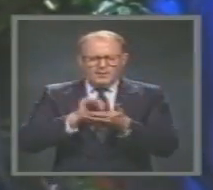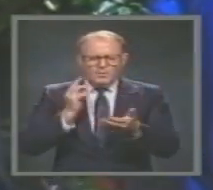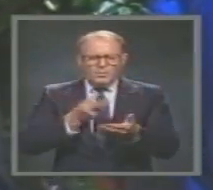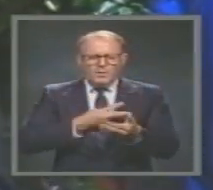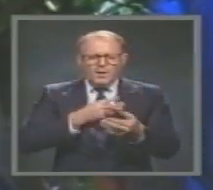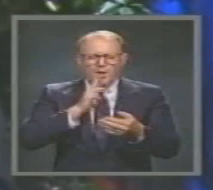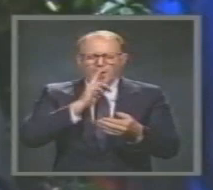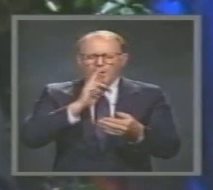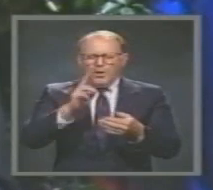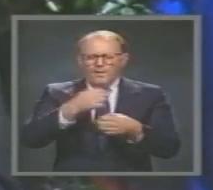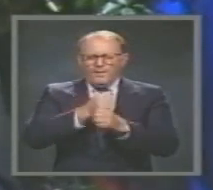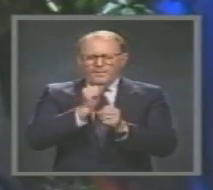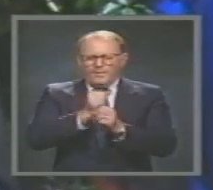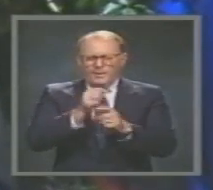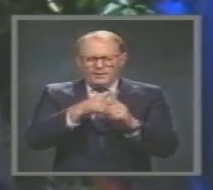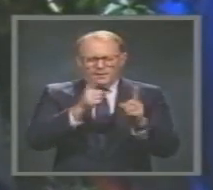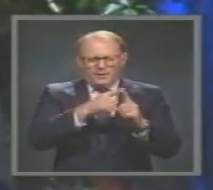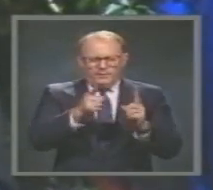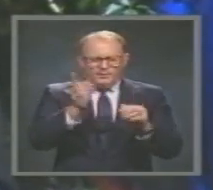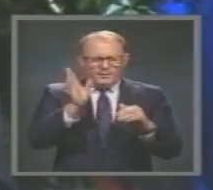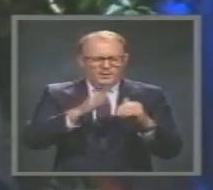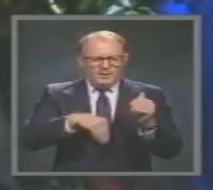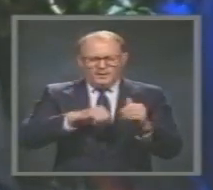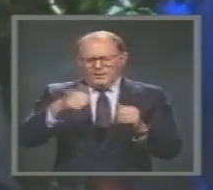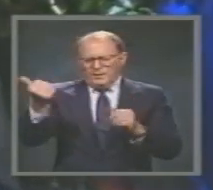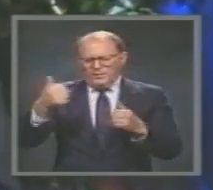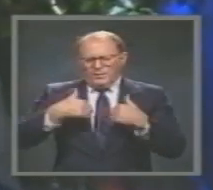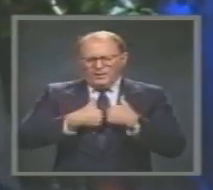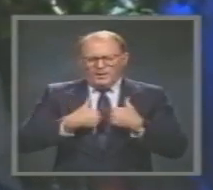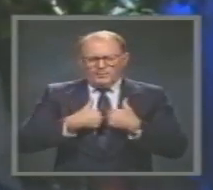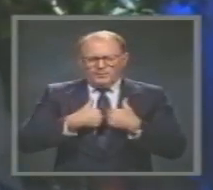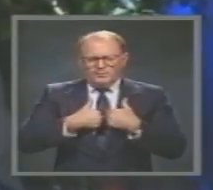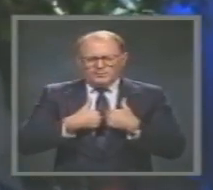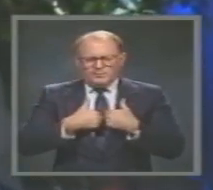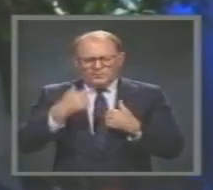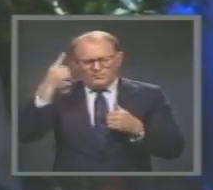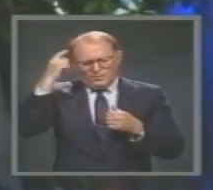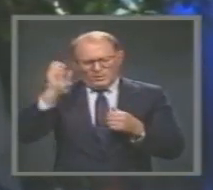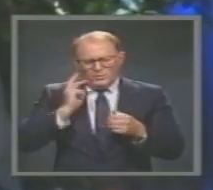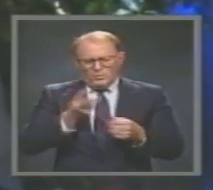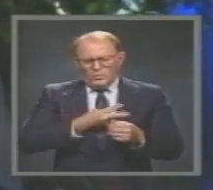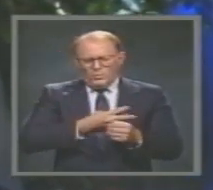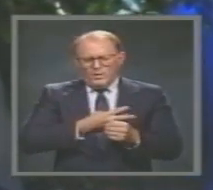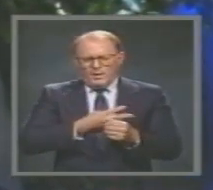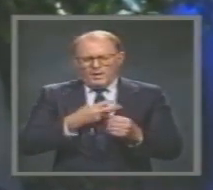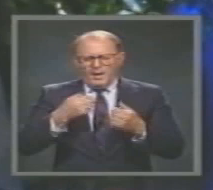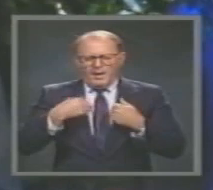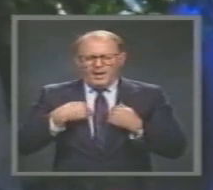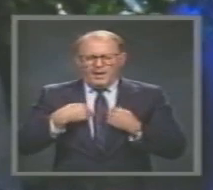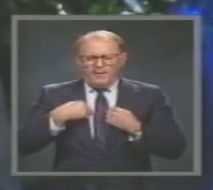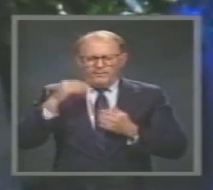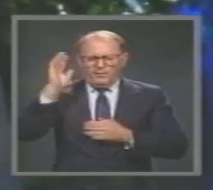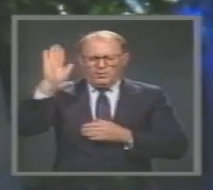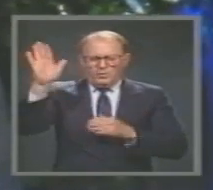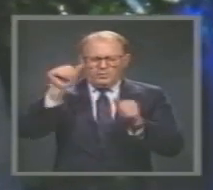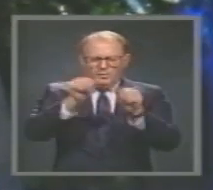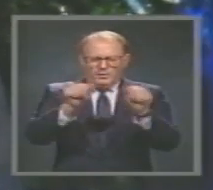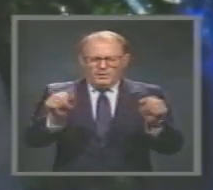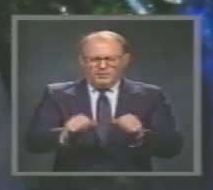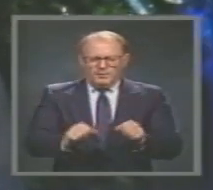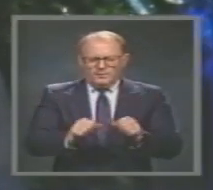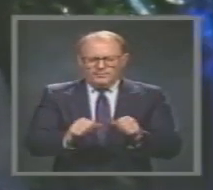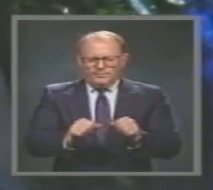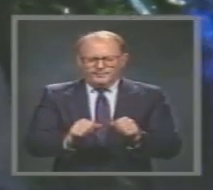from all of the beasts of the field in that we do reflect that image of deity in our